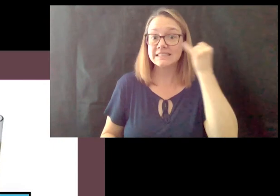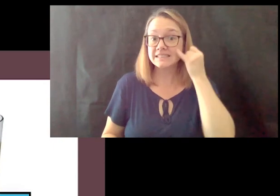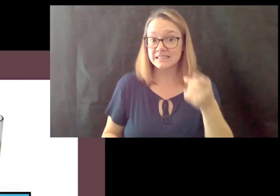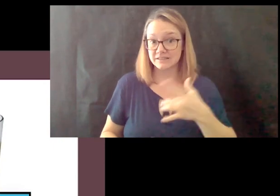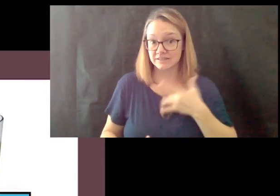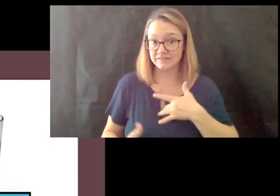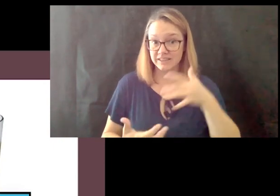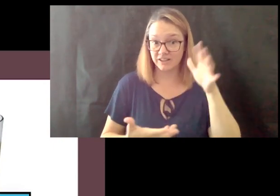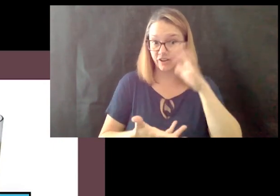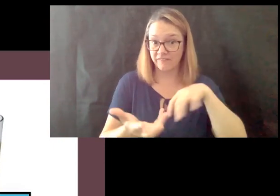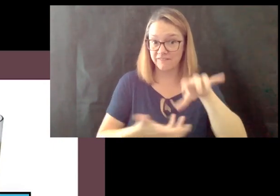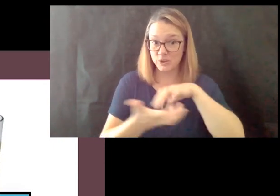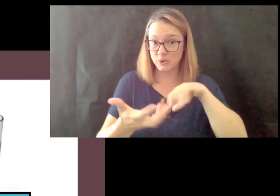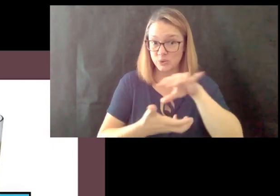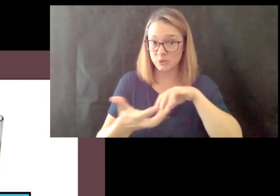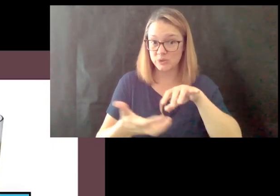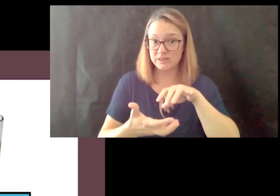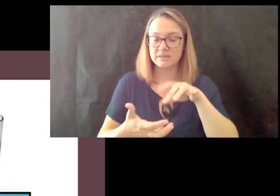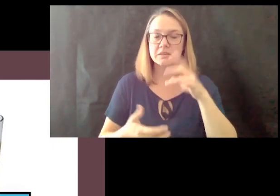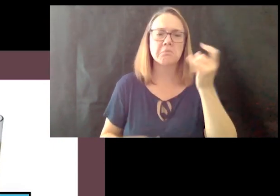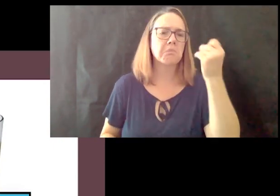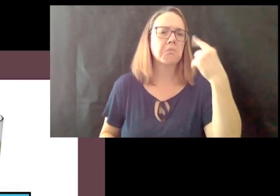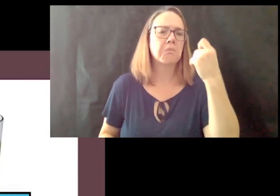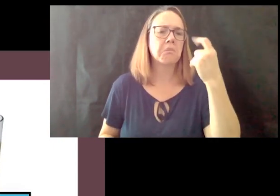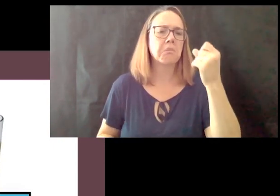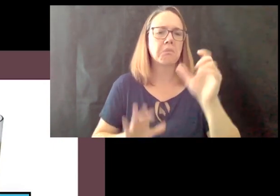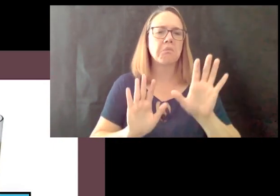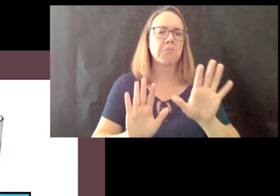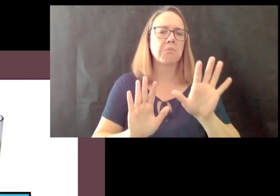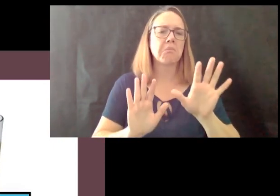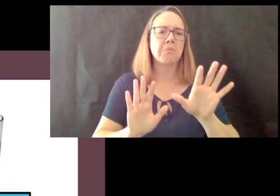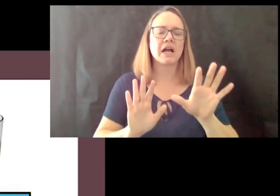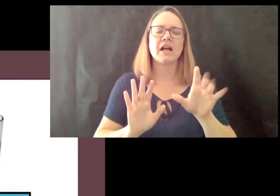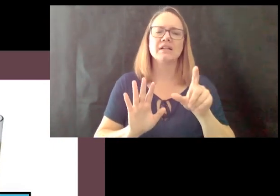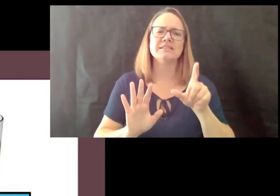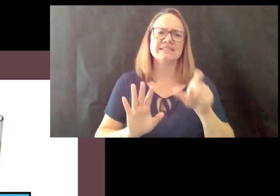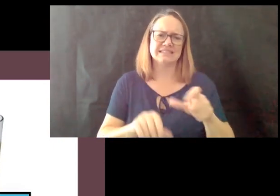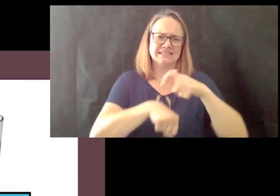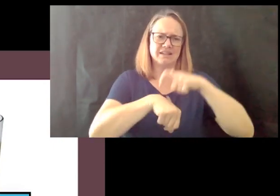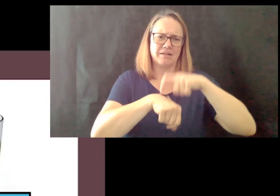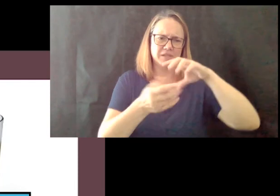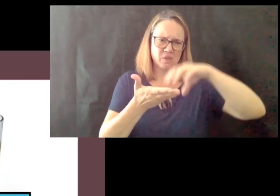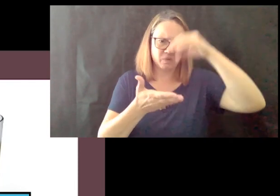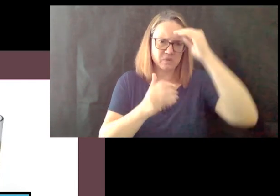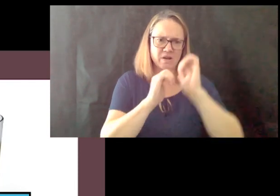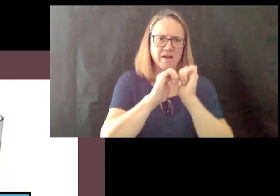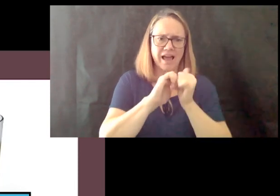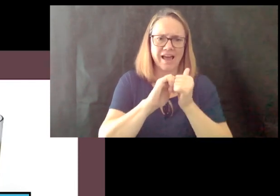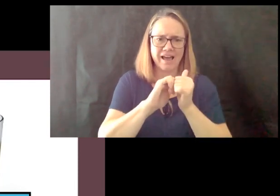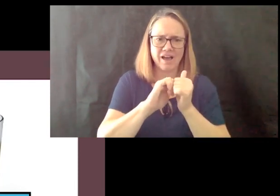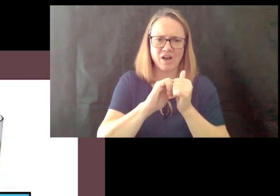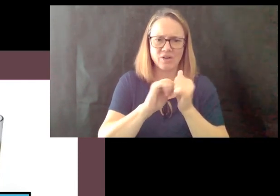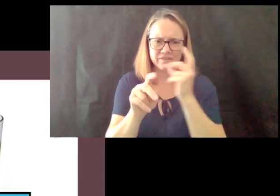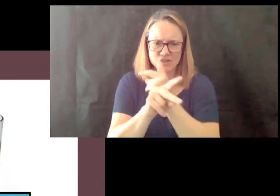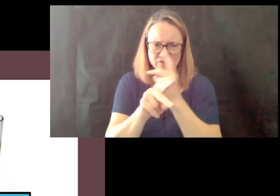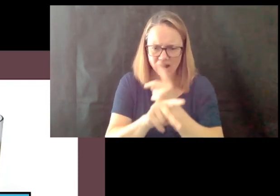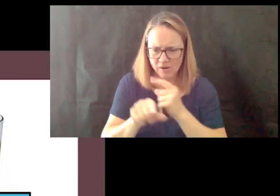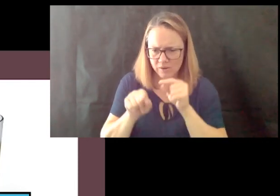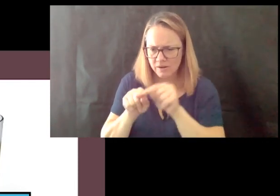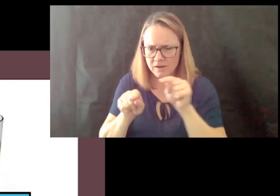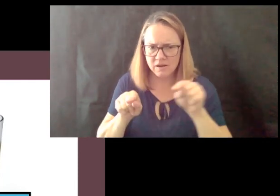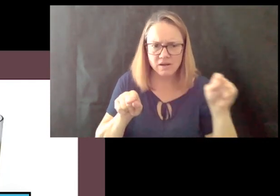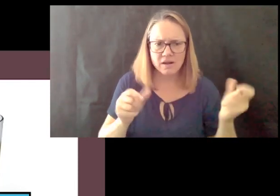right now, I don't blame you, because it takes a little bit of practicing and trying to categorize items before you have this down